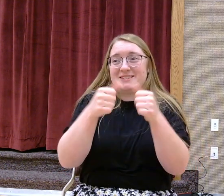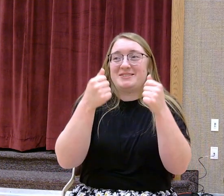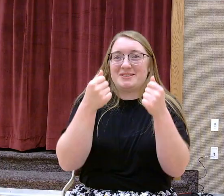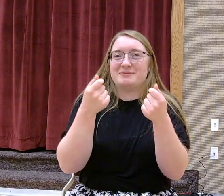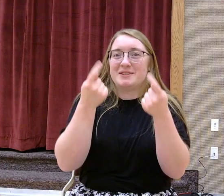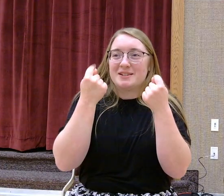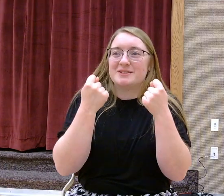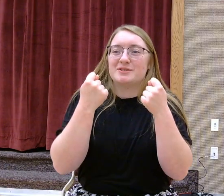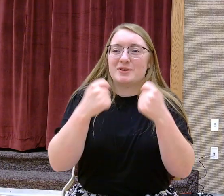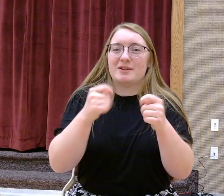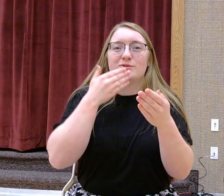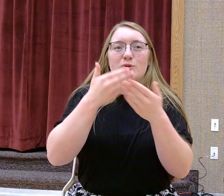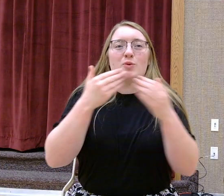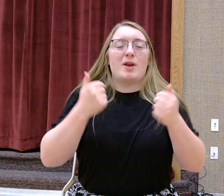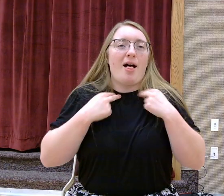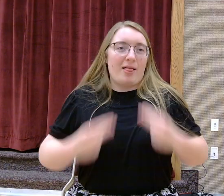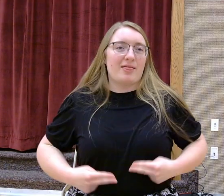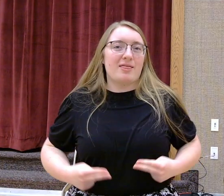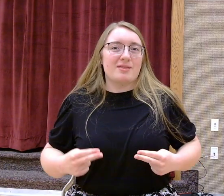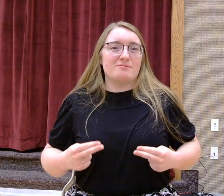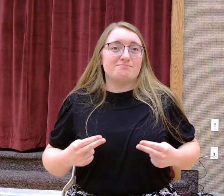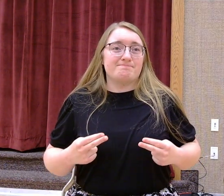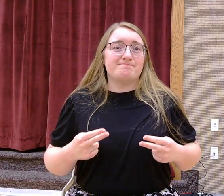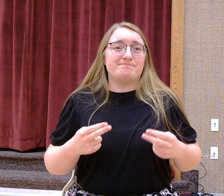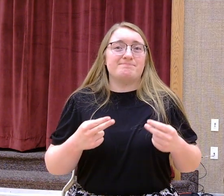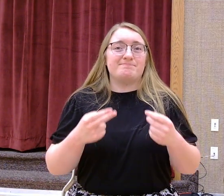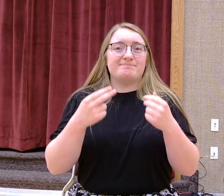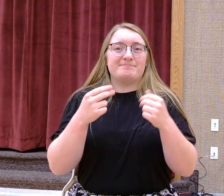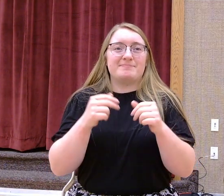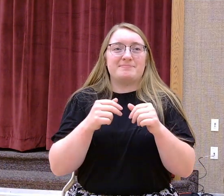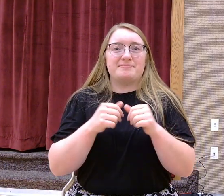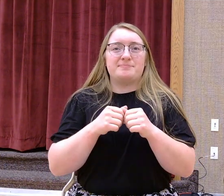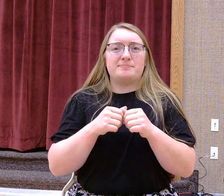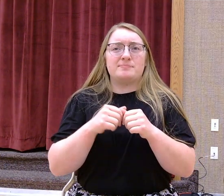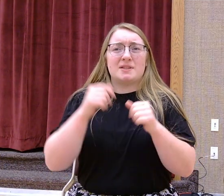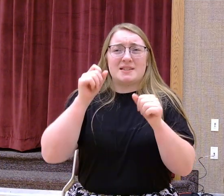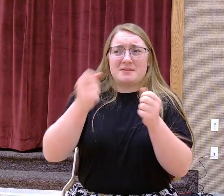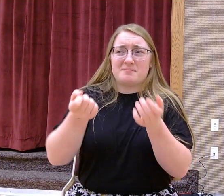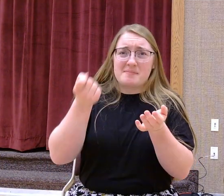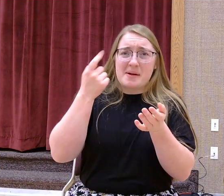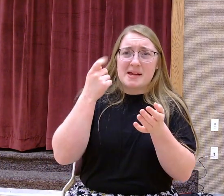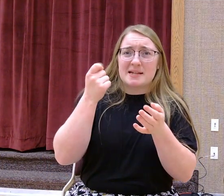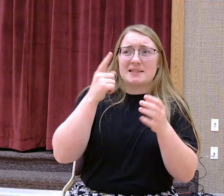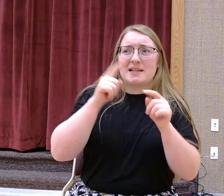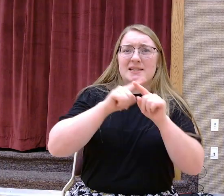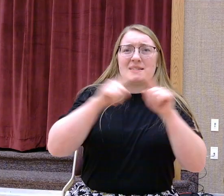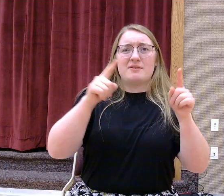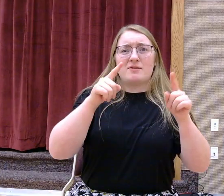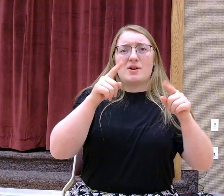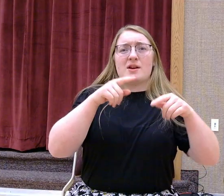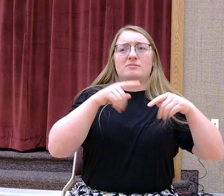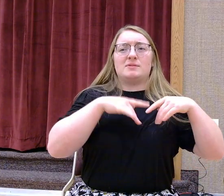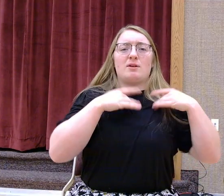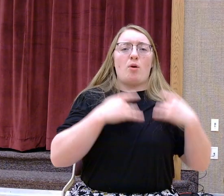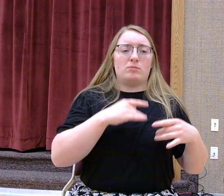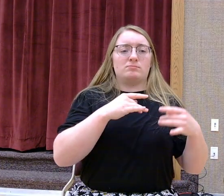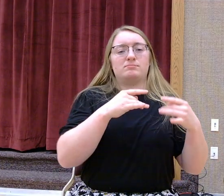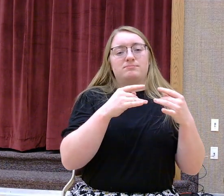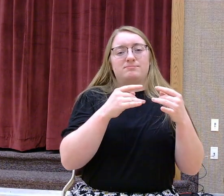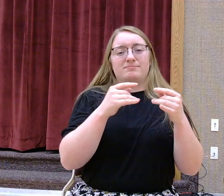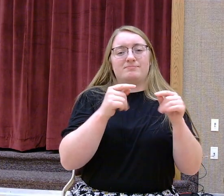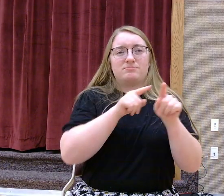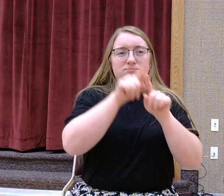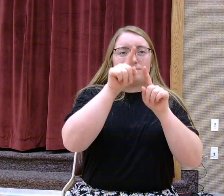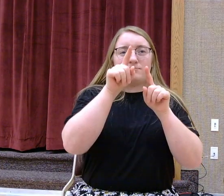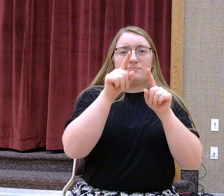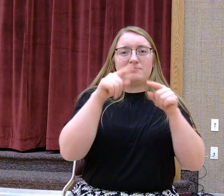Stay healthy. Okay? Does that make sense about that atrial fibrillation? And so that can break off and go to your brain. Does that make sense? Okay.